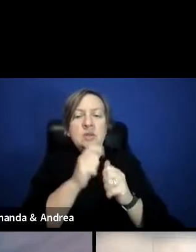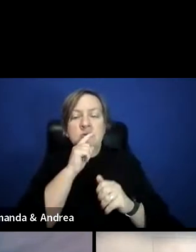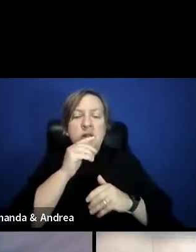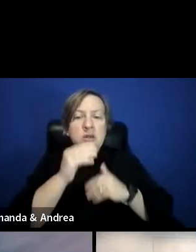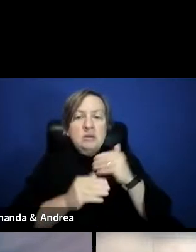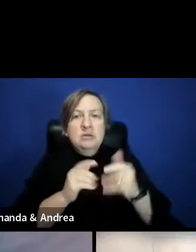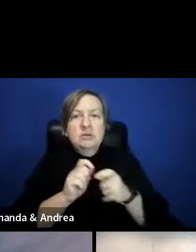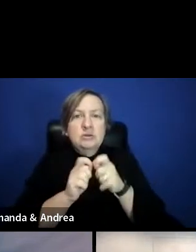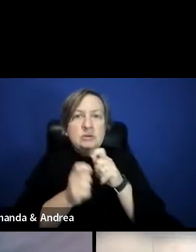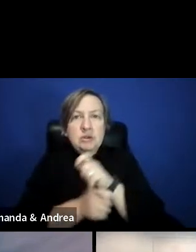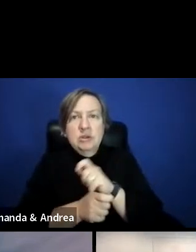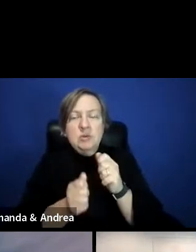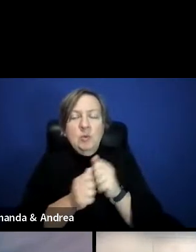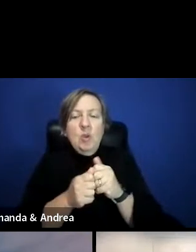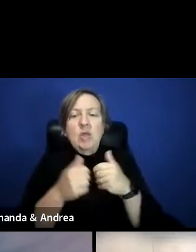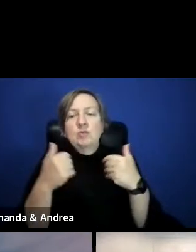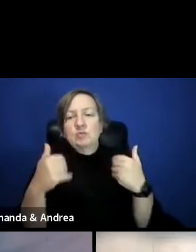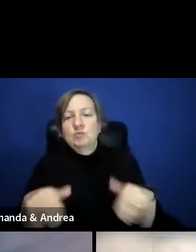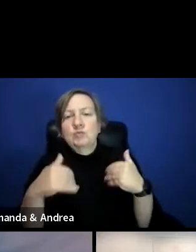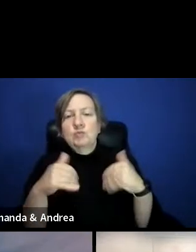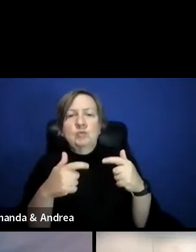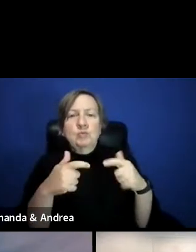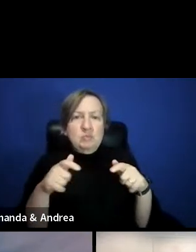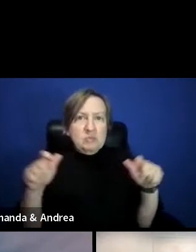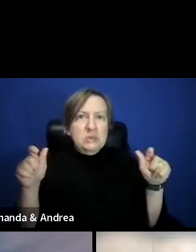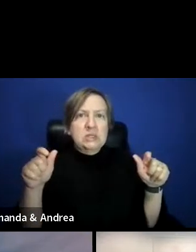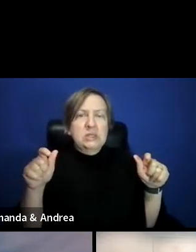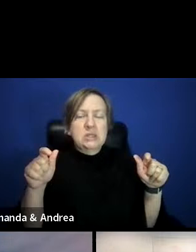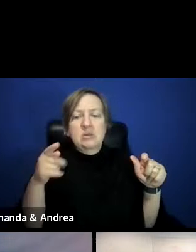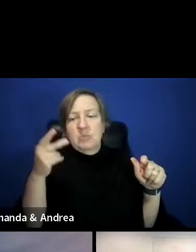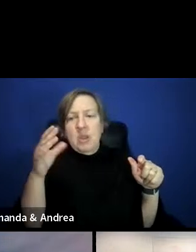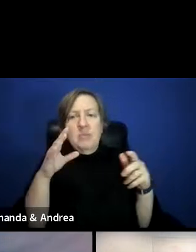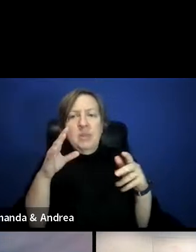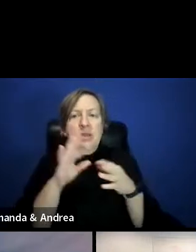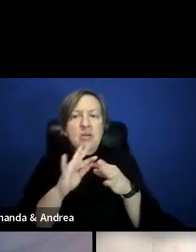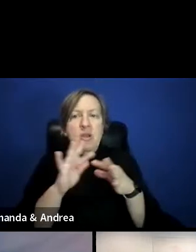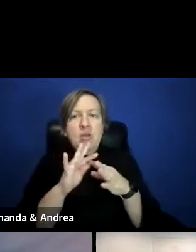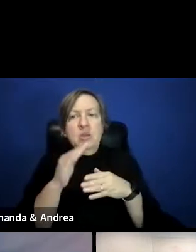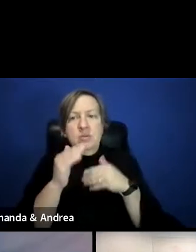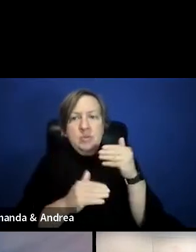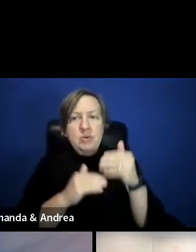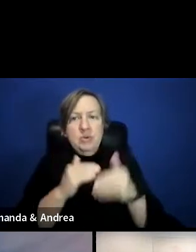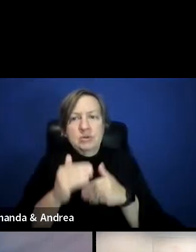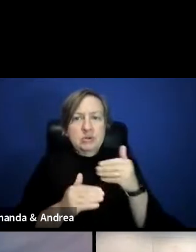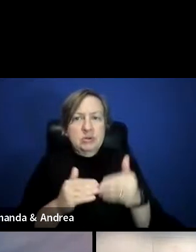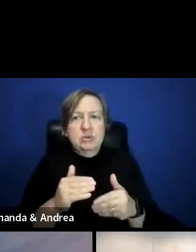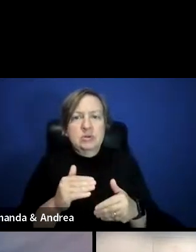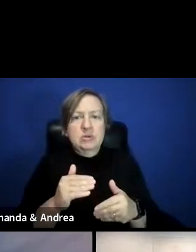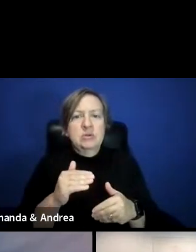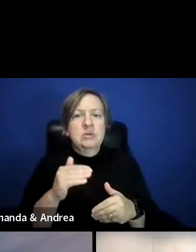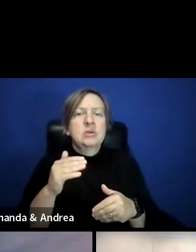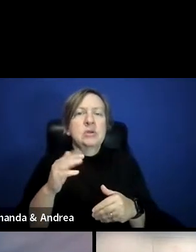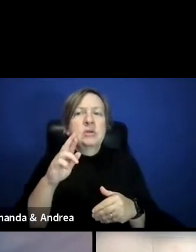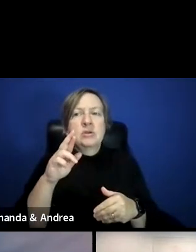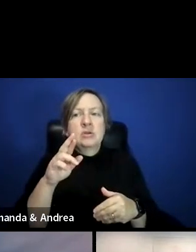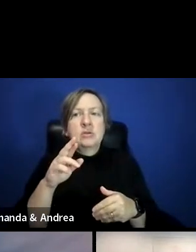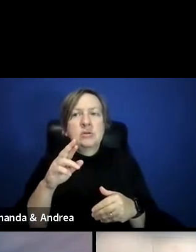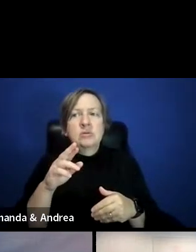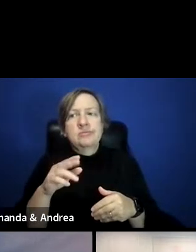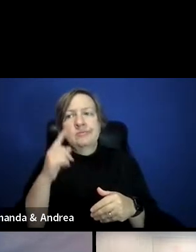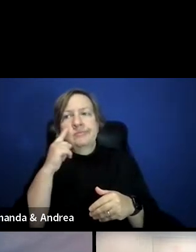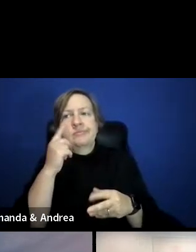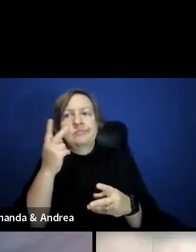intense and significant public comment process. So, rewind a